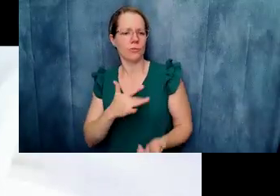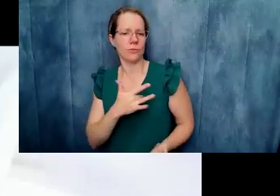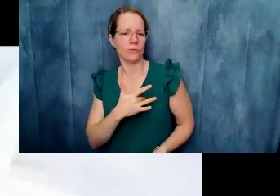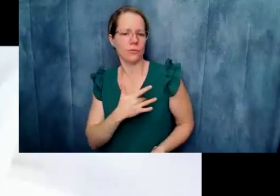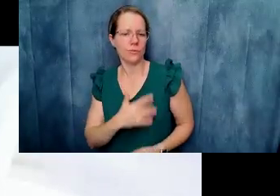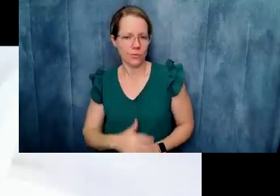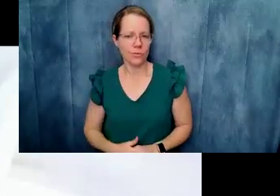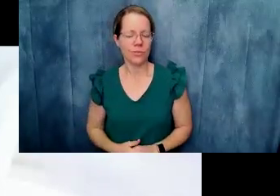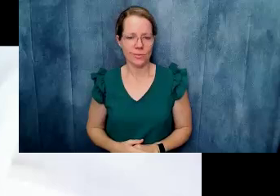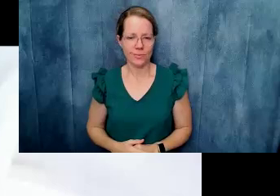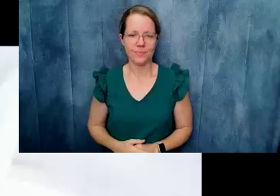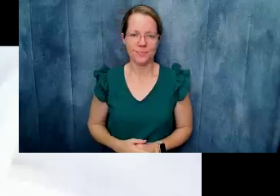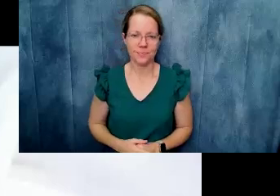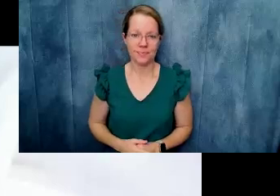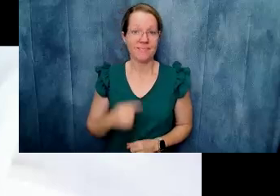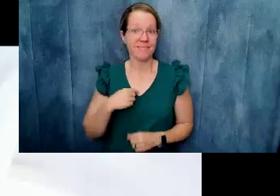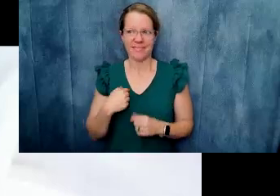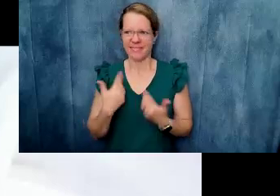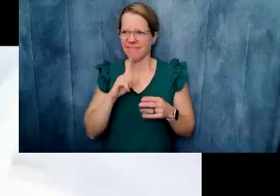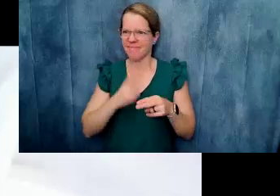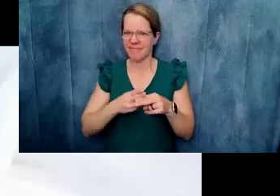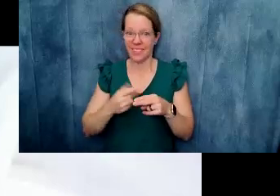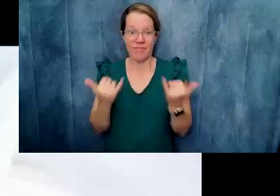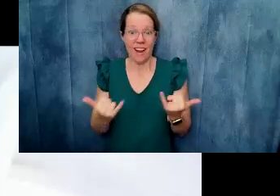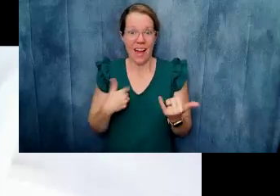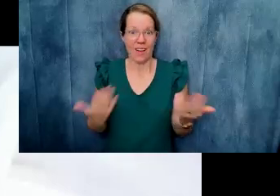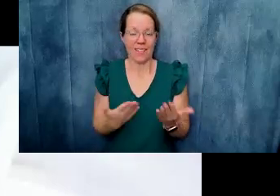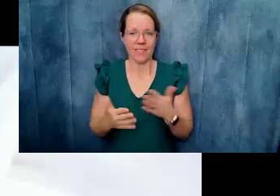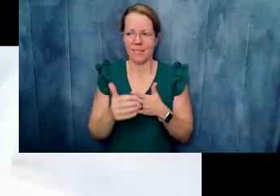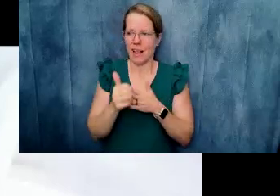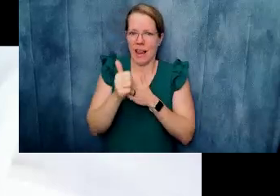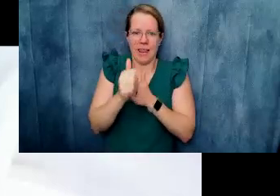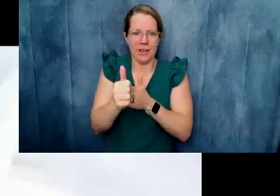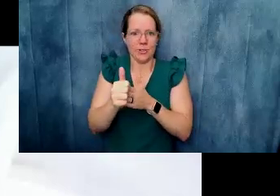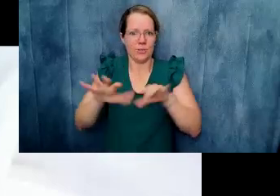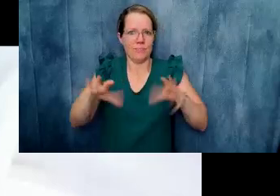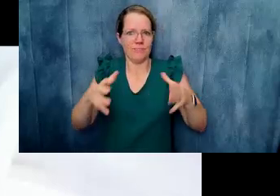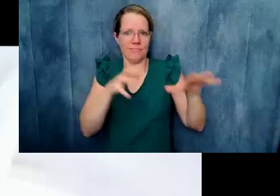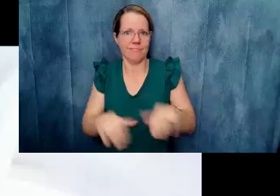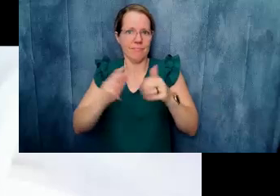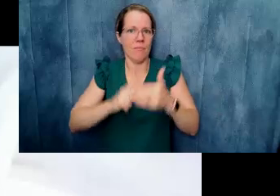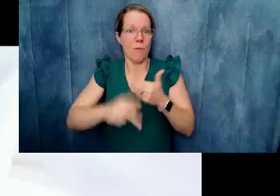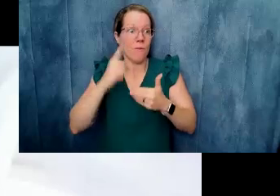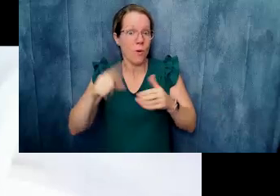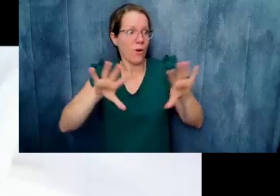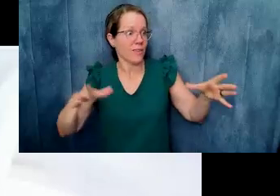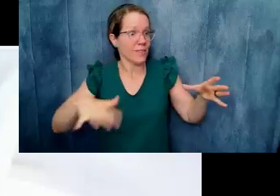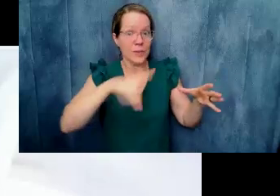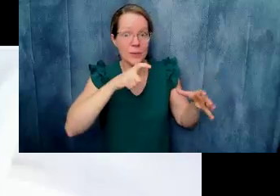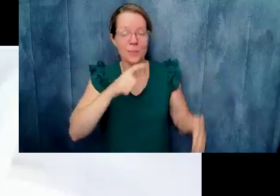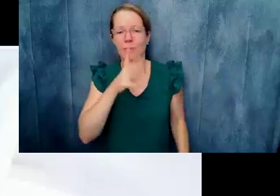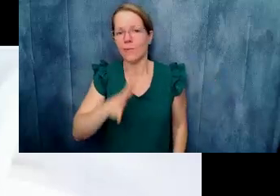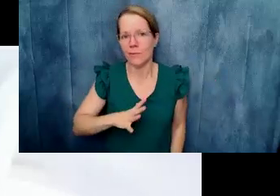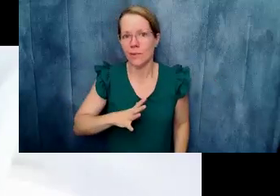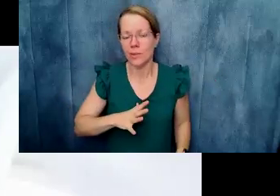I shared with people I'm at a leadership institute for women, and it's a retreat for healing. So I'm feeling quite open.